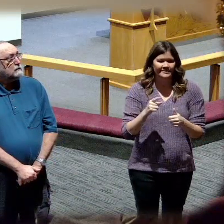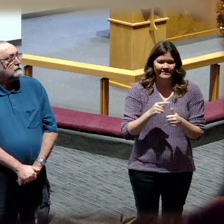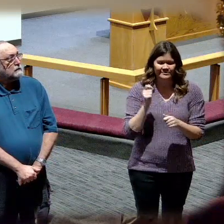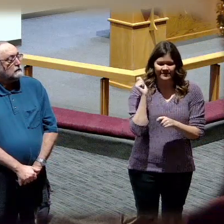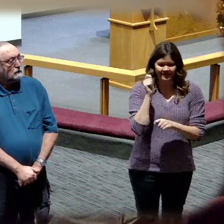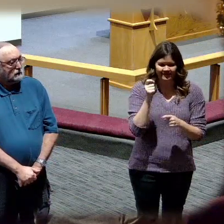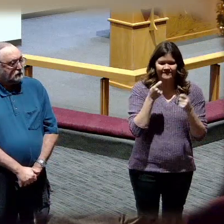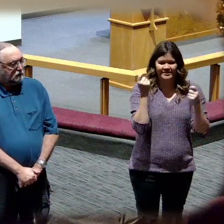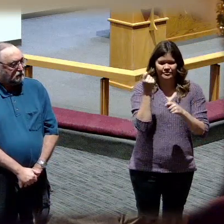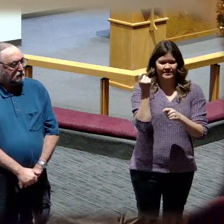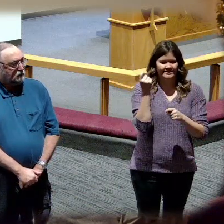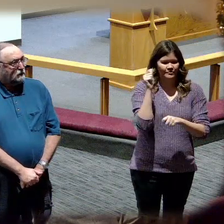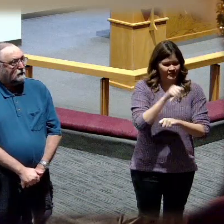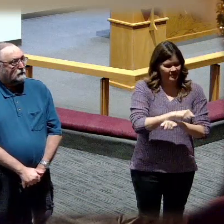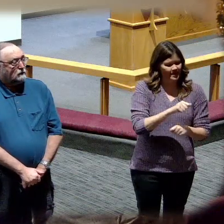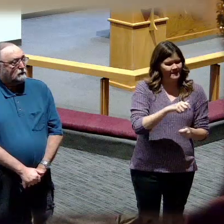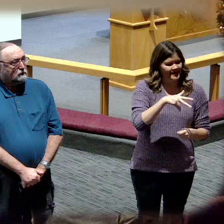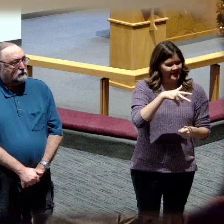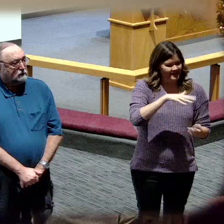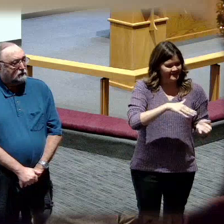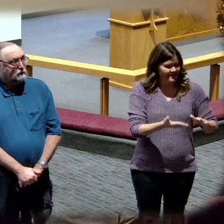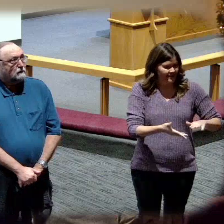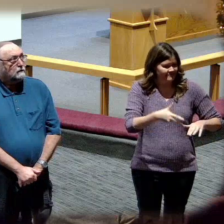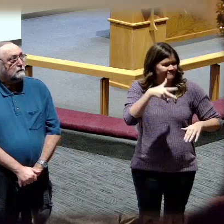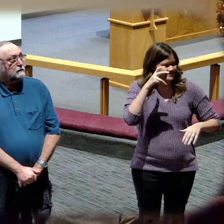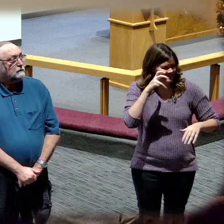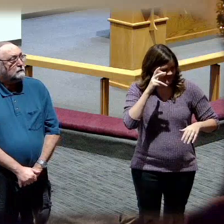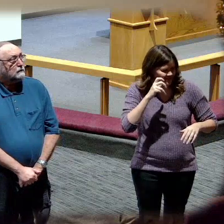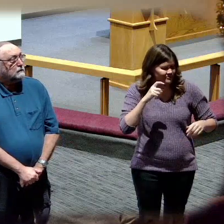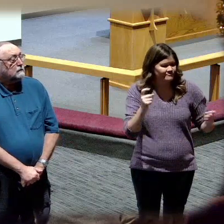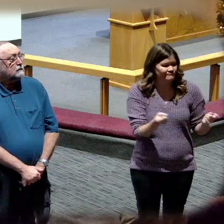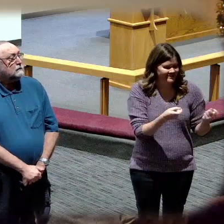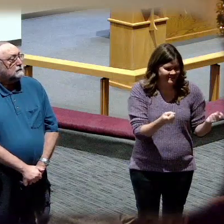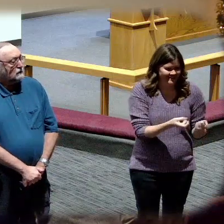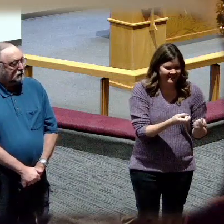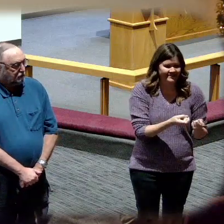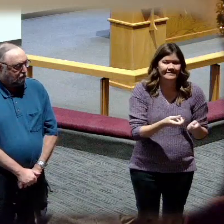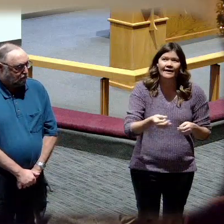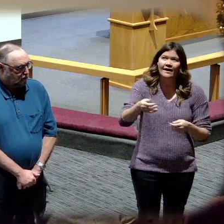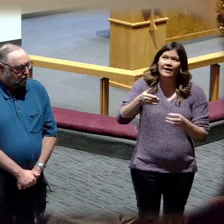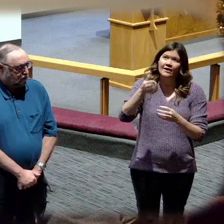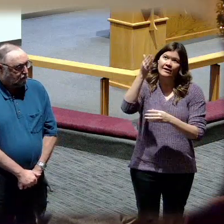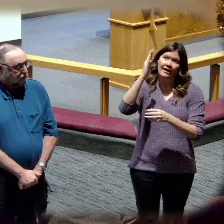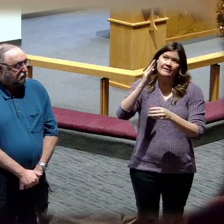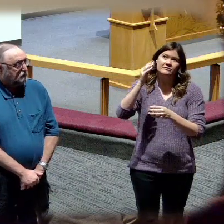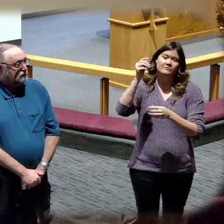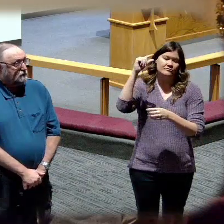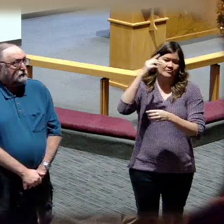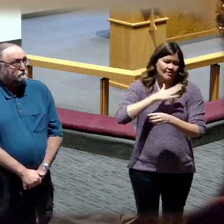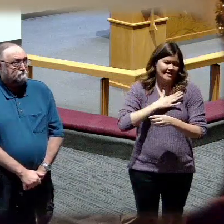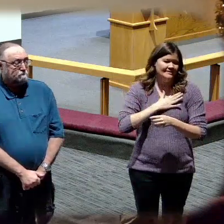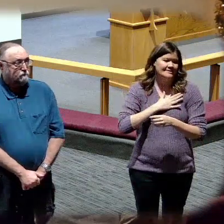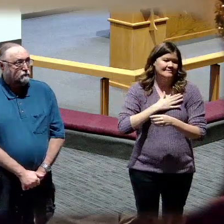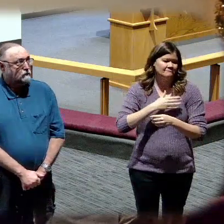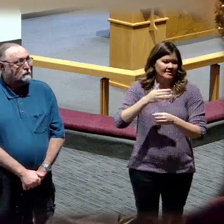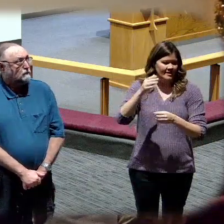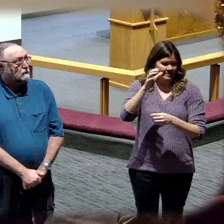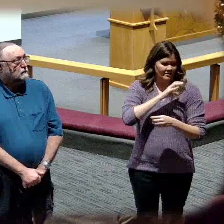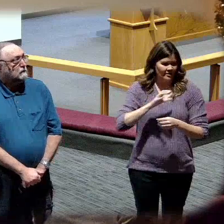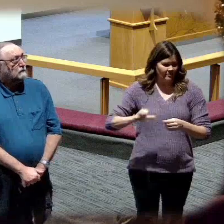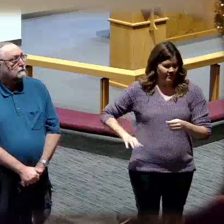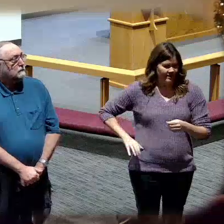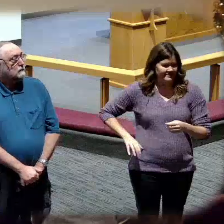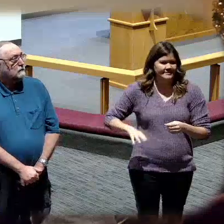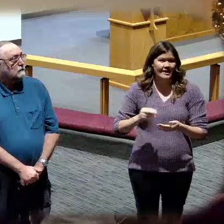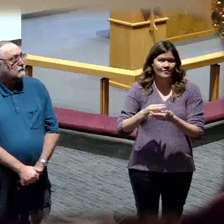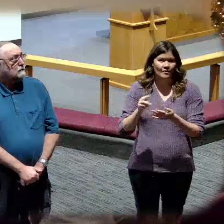devil, forgiveness of sin, God's grace, the entire Christ, and the Holy Spirit with His